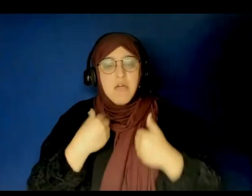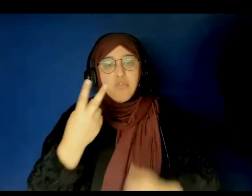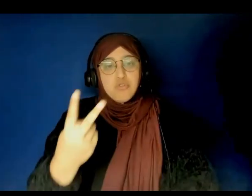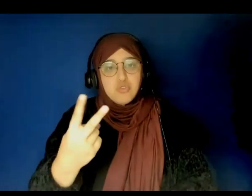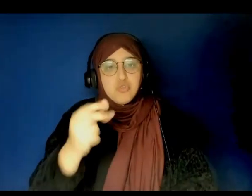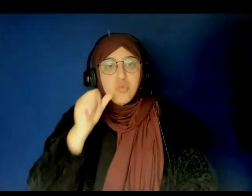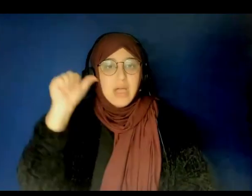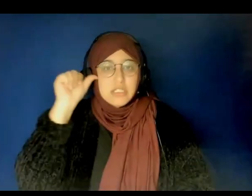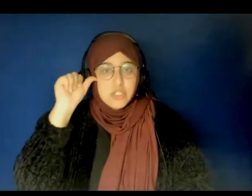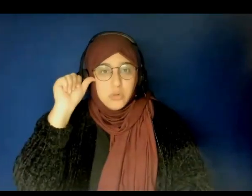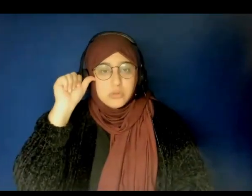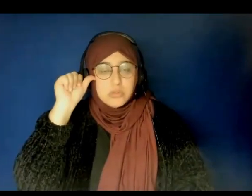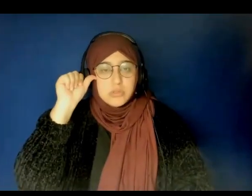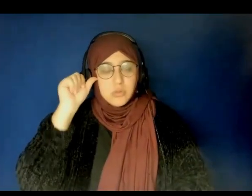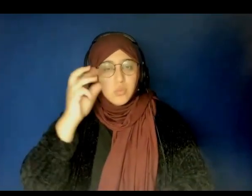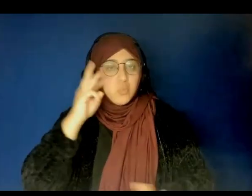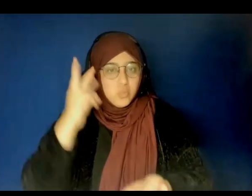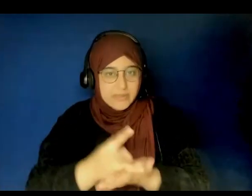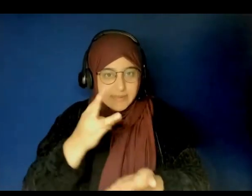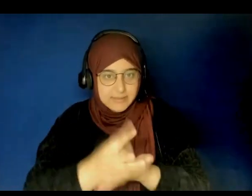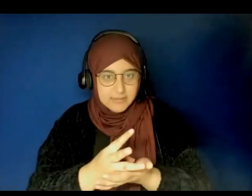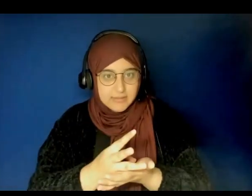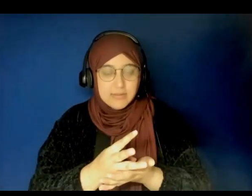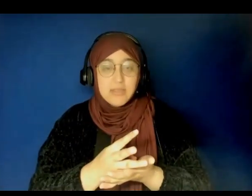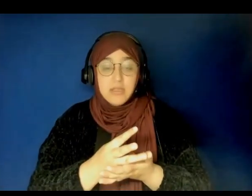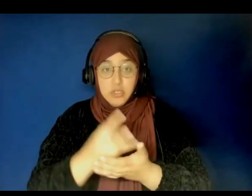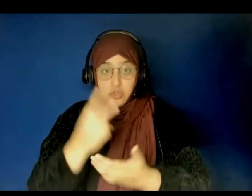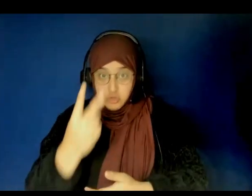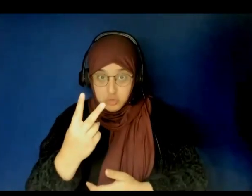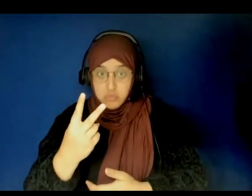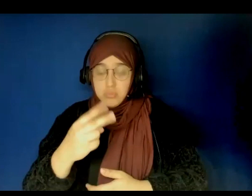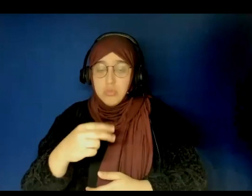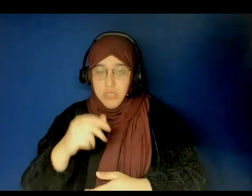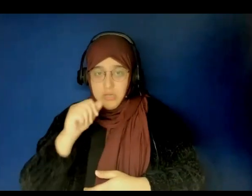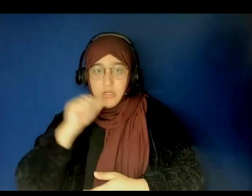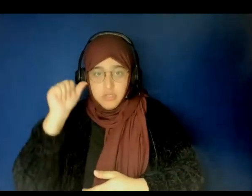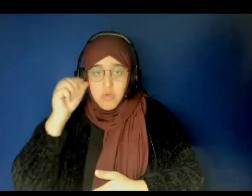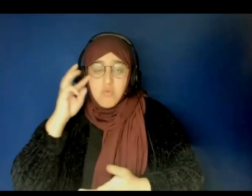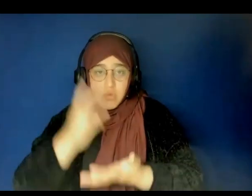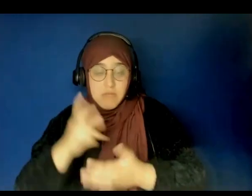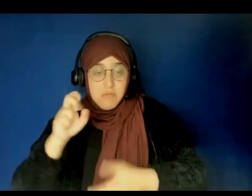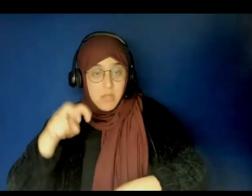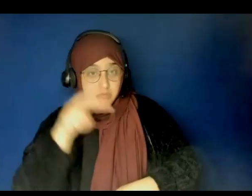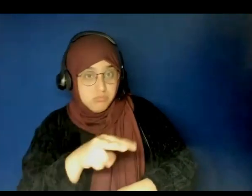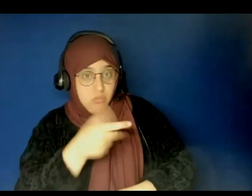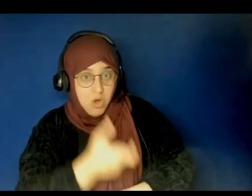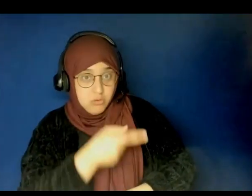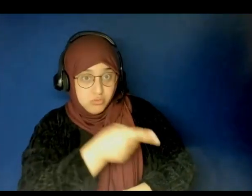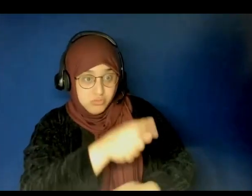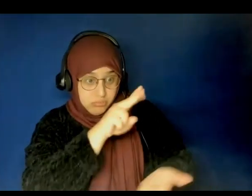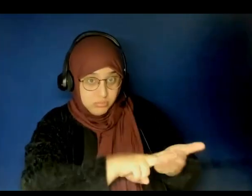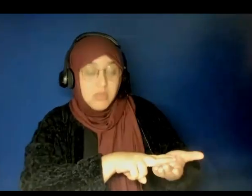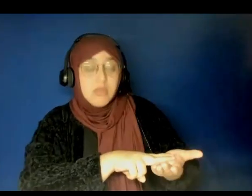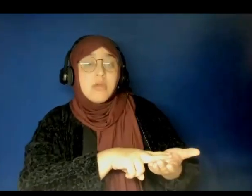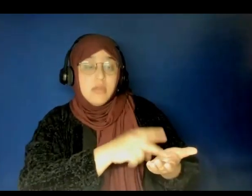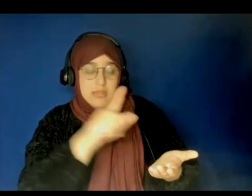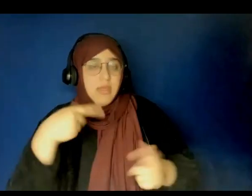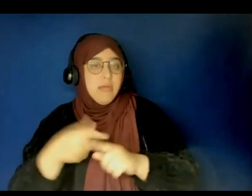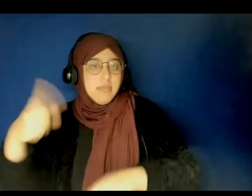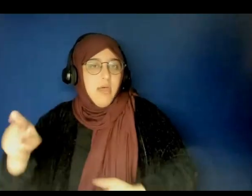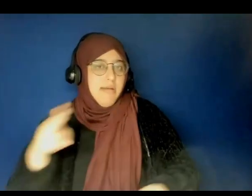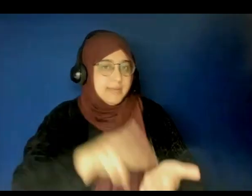adult witnesses that watch you sign the will, and then they sign after you and put their information.